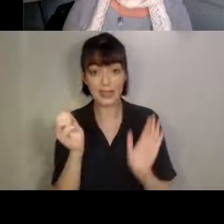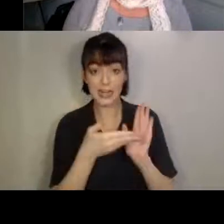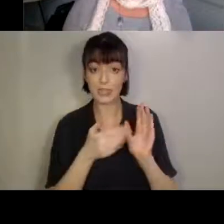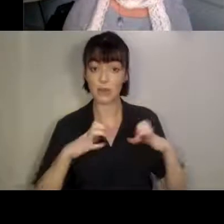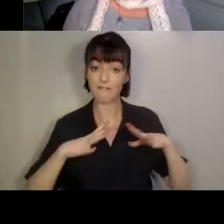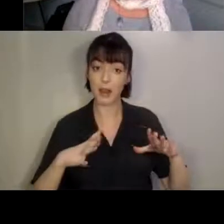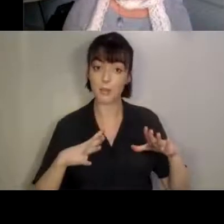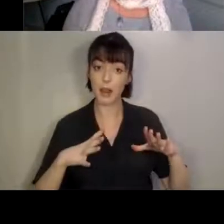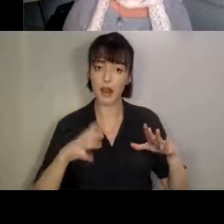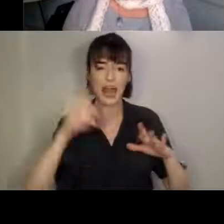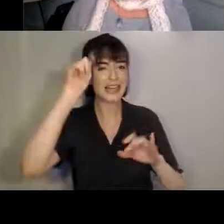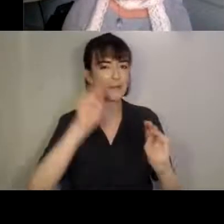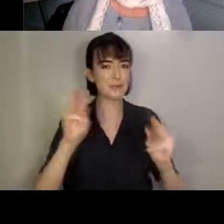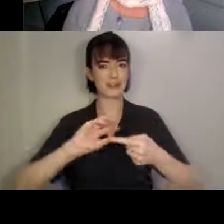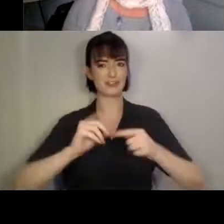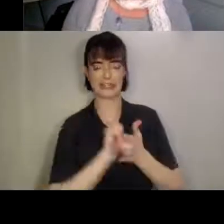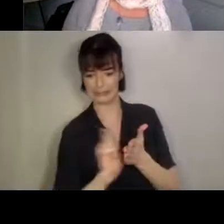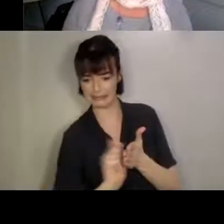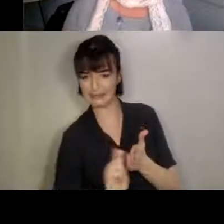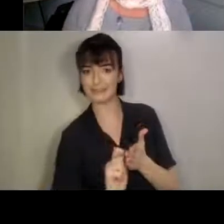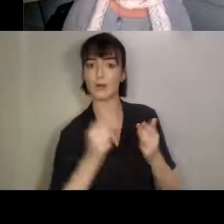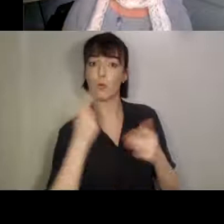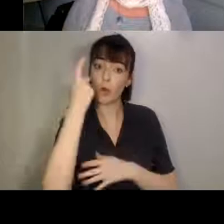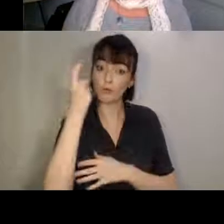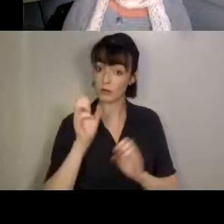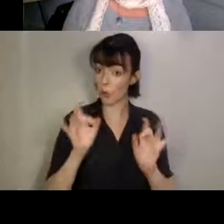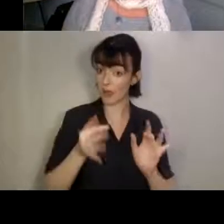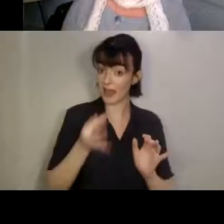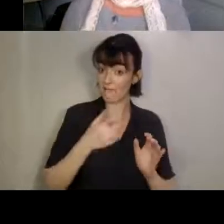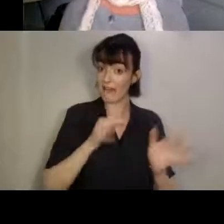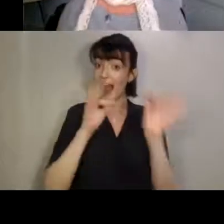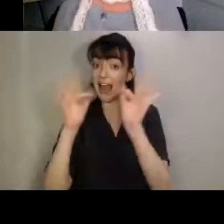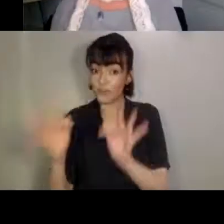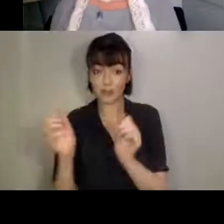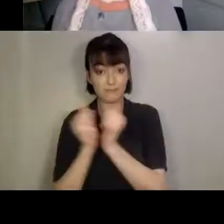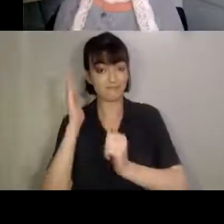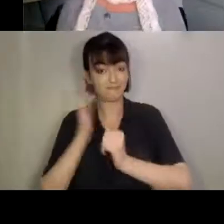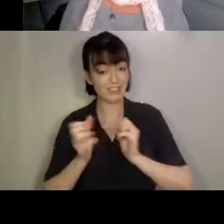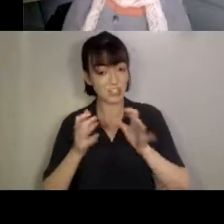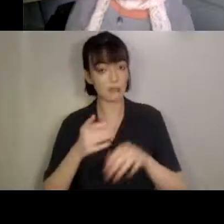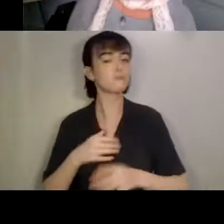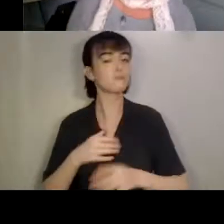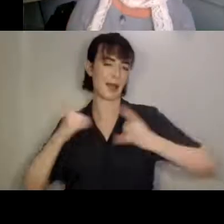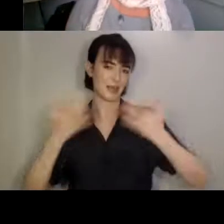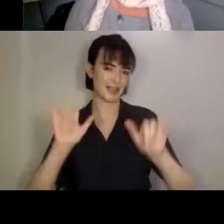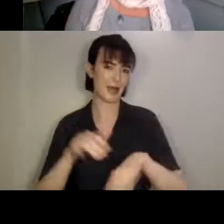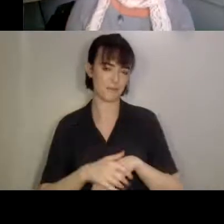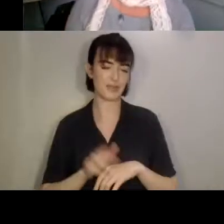for, I think people are trying to take notes and they're wondering would it be okay if you could share slides afterwards? Very happy to. Thank you. Thanks. Yeah.